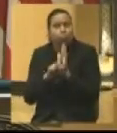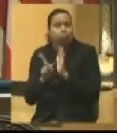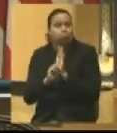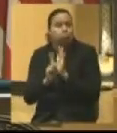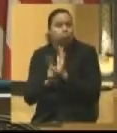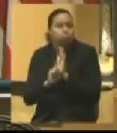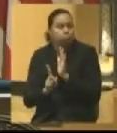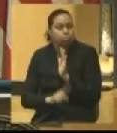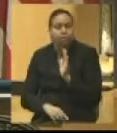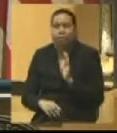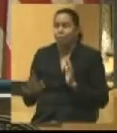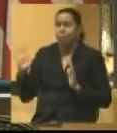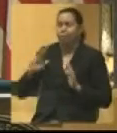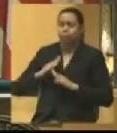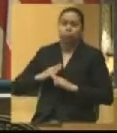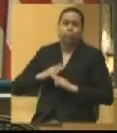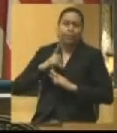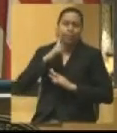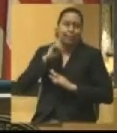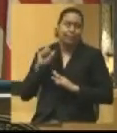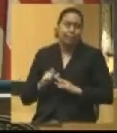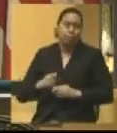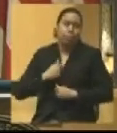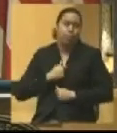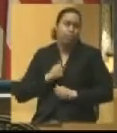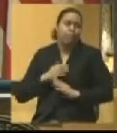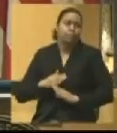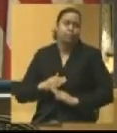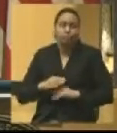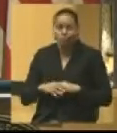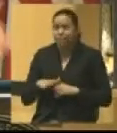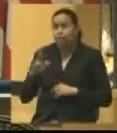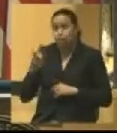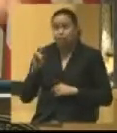Union lines in a way they could not have in 1865. So